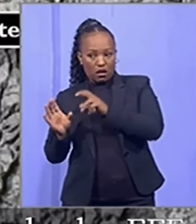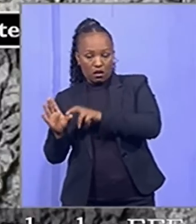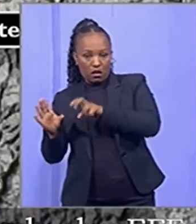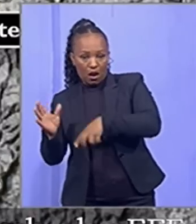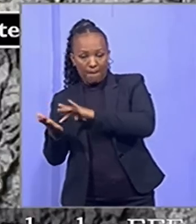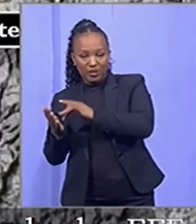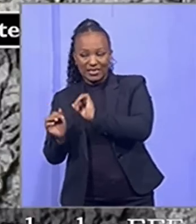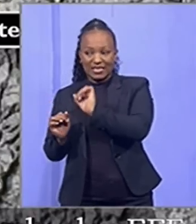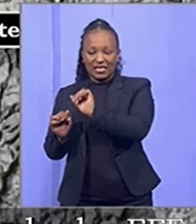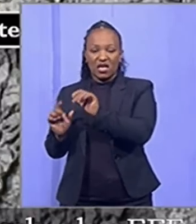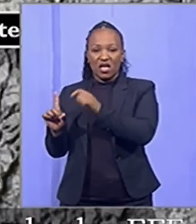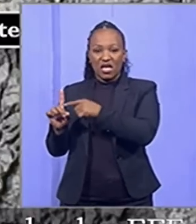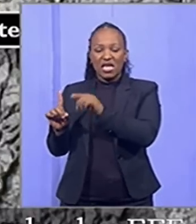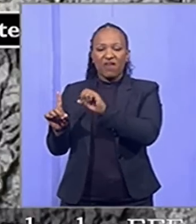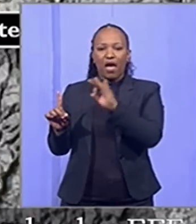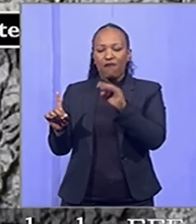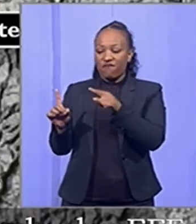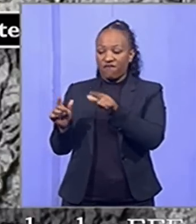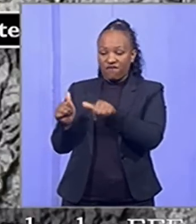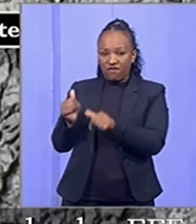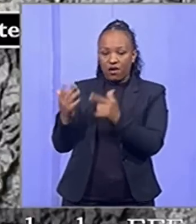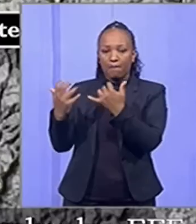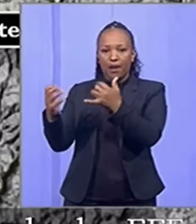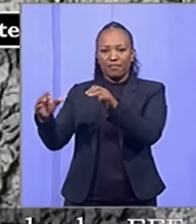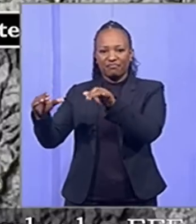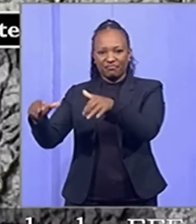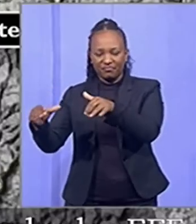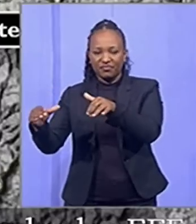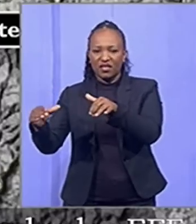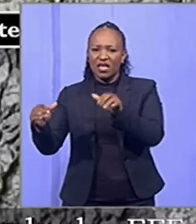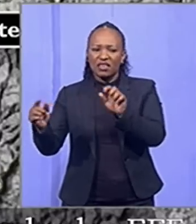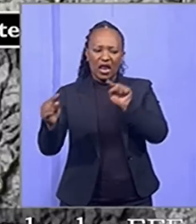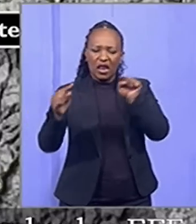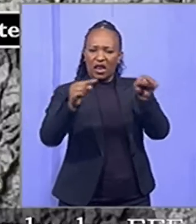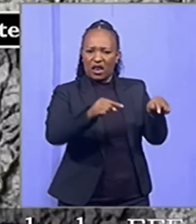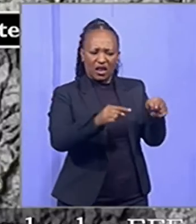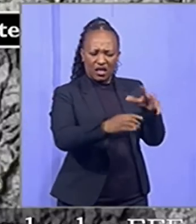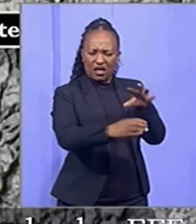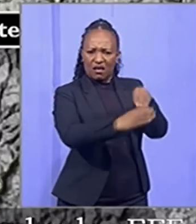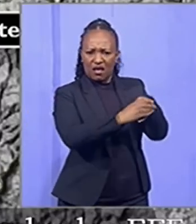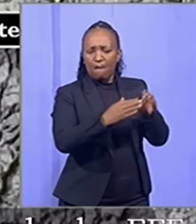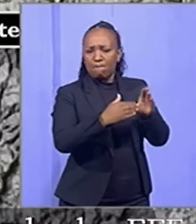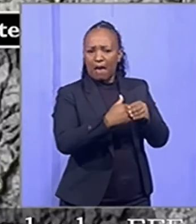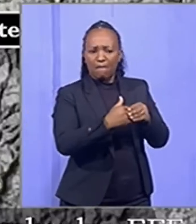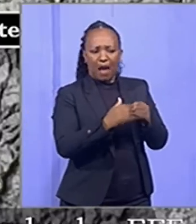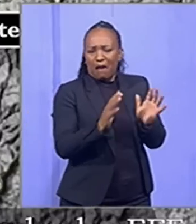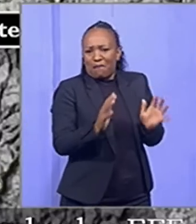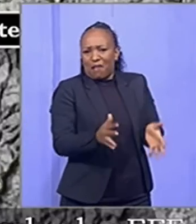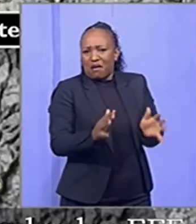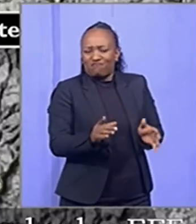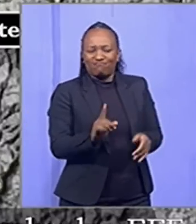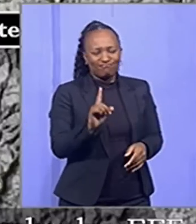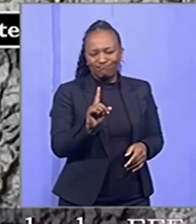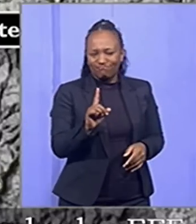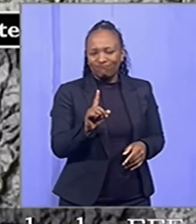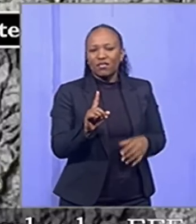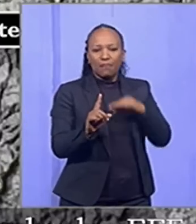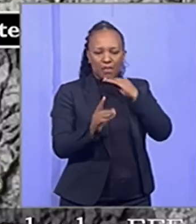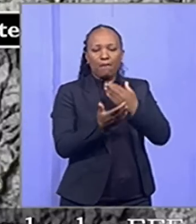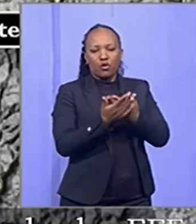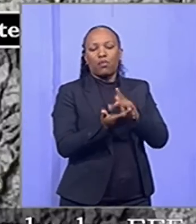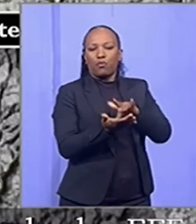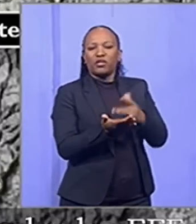mo EFF parlamenteng e be le hore e lo ba fela setho sa mokga ona wa EFF e be le hore hana maemo